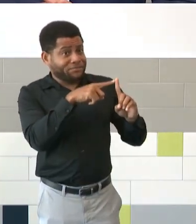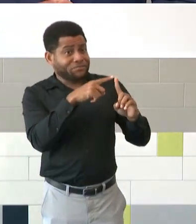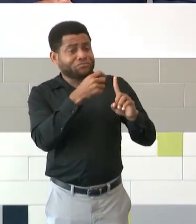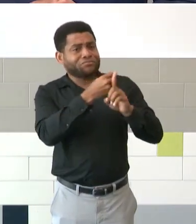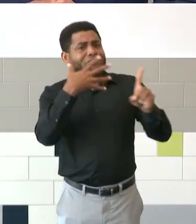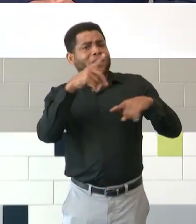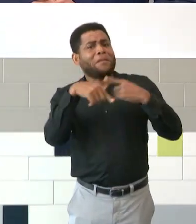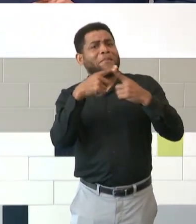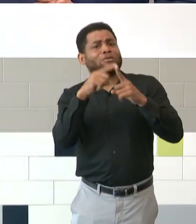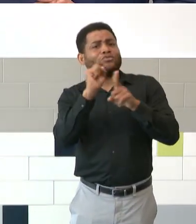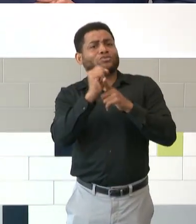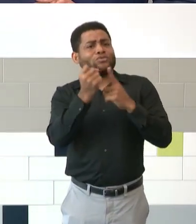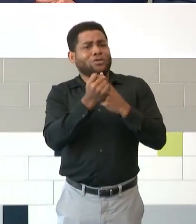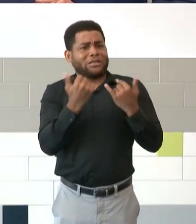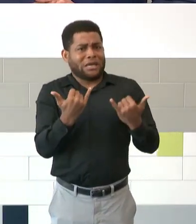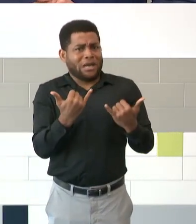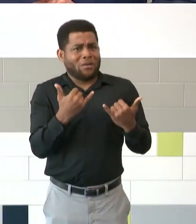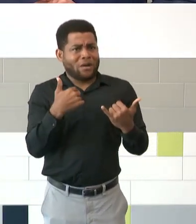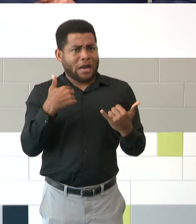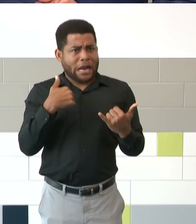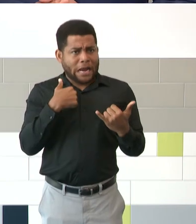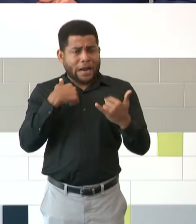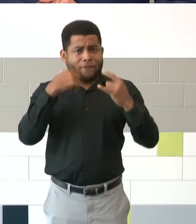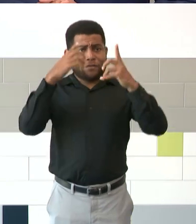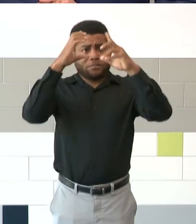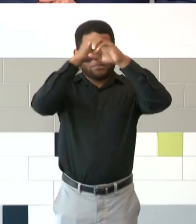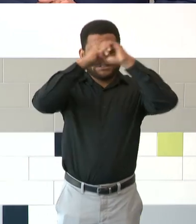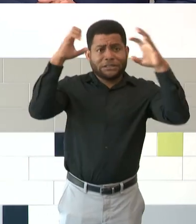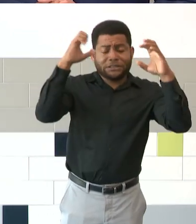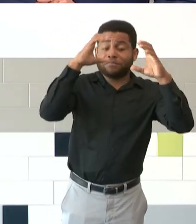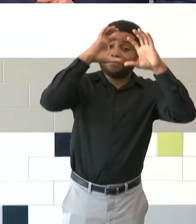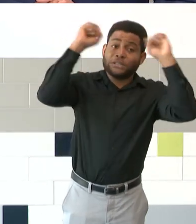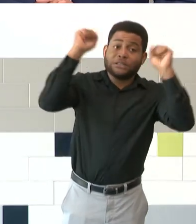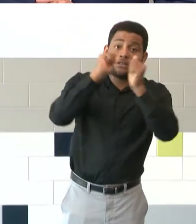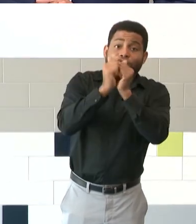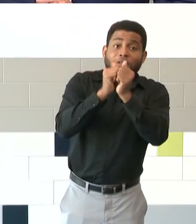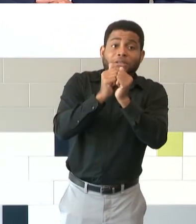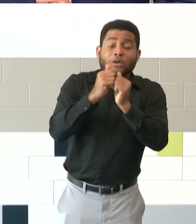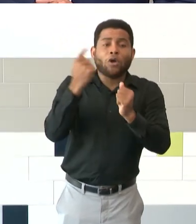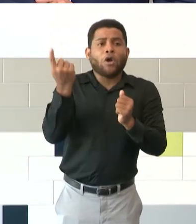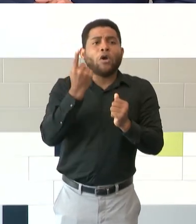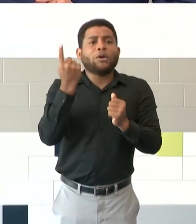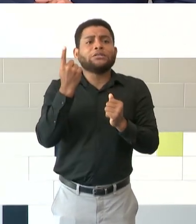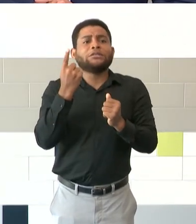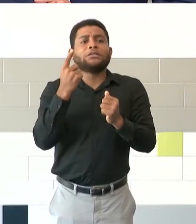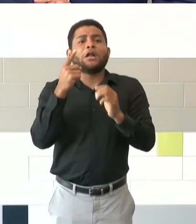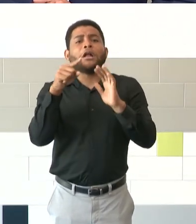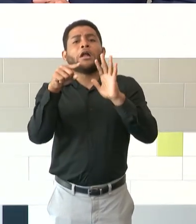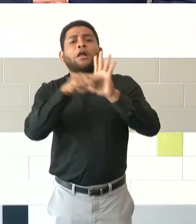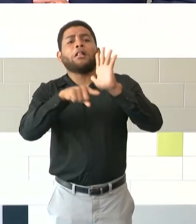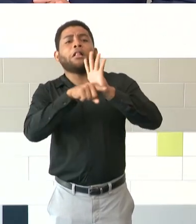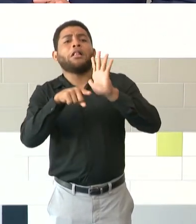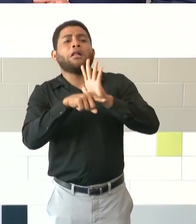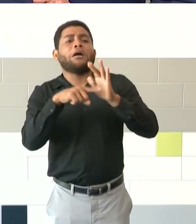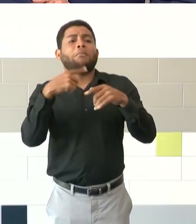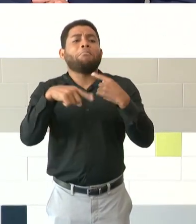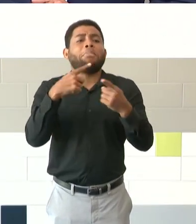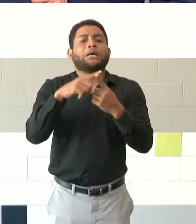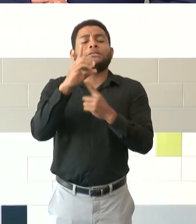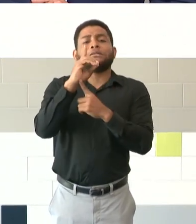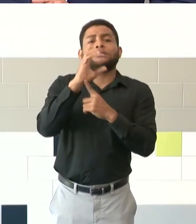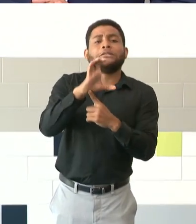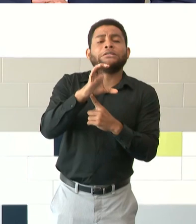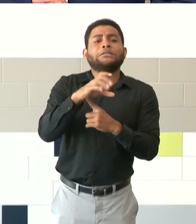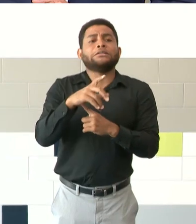have a presidential candidate routinely attacking the city for various things, including